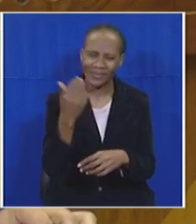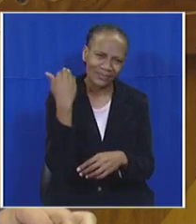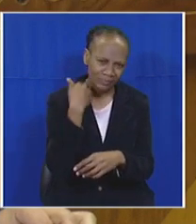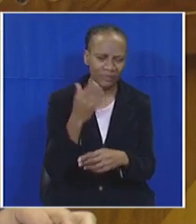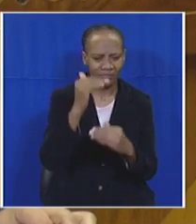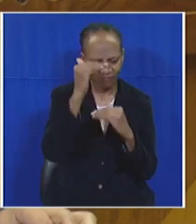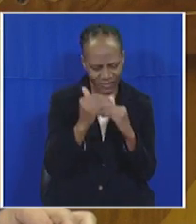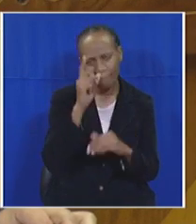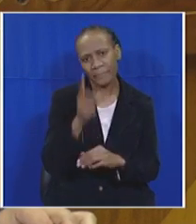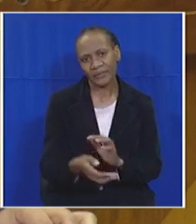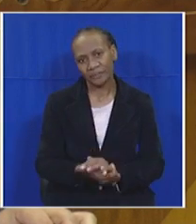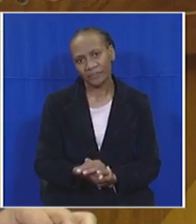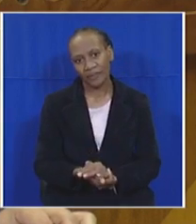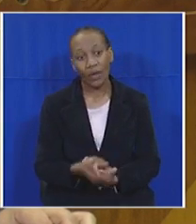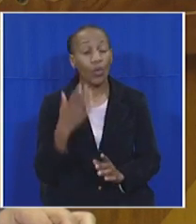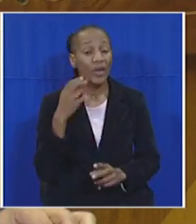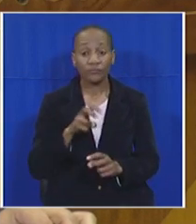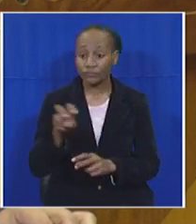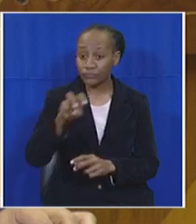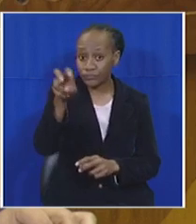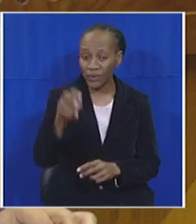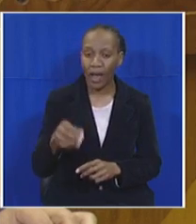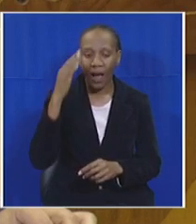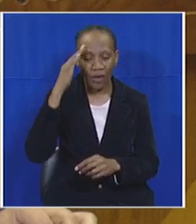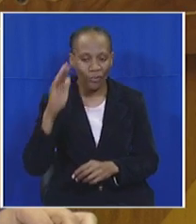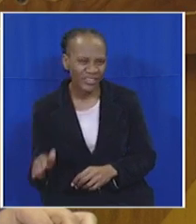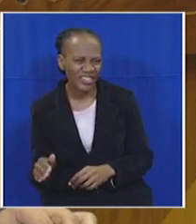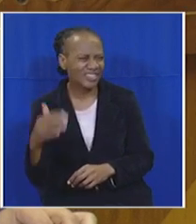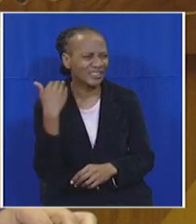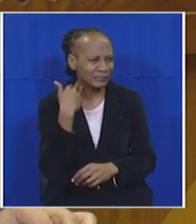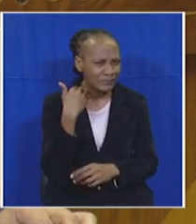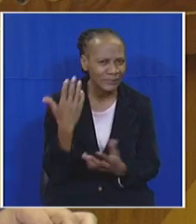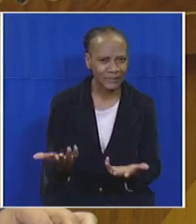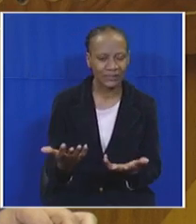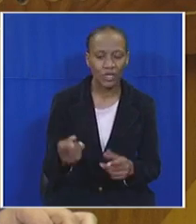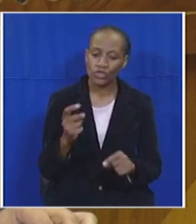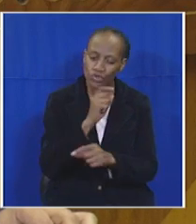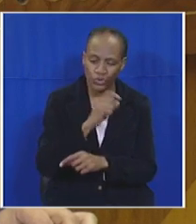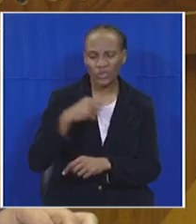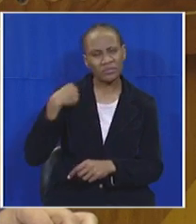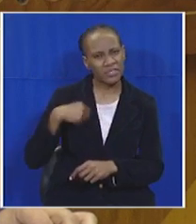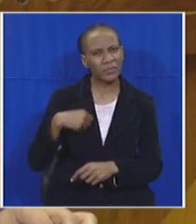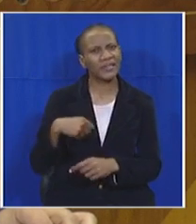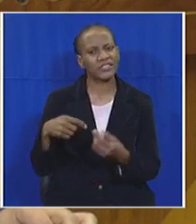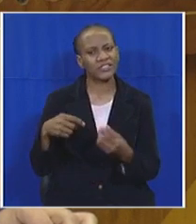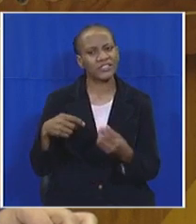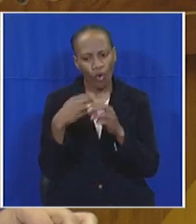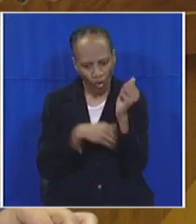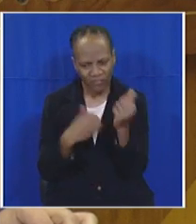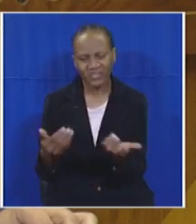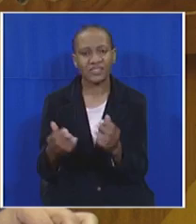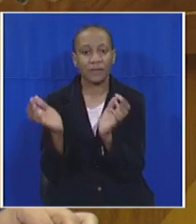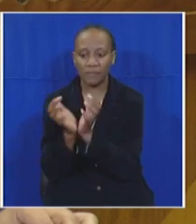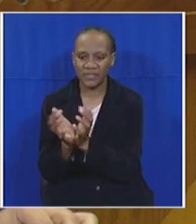Regulations guiding the use of accommodation when traveling, encouragement of the use of municipal facilities for meetings rather than